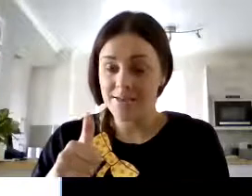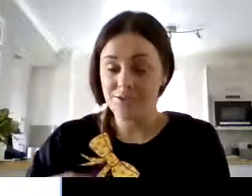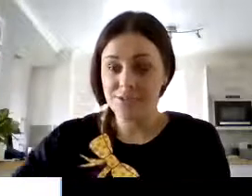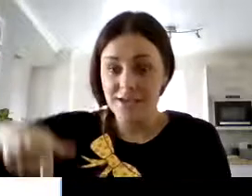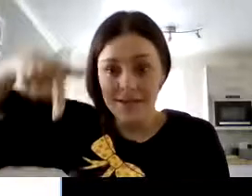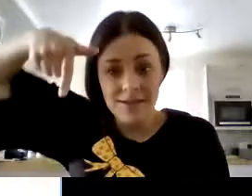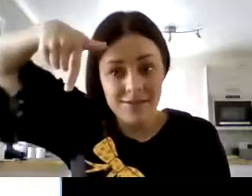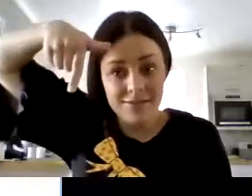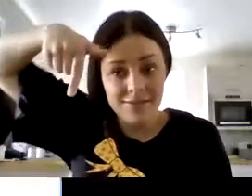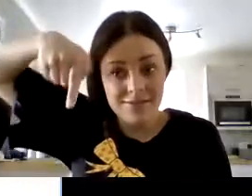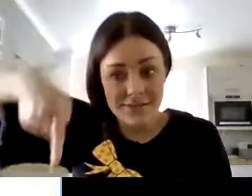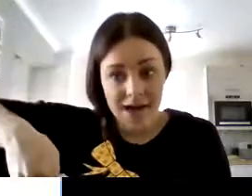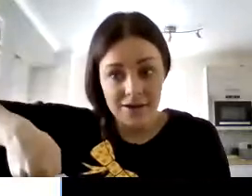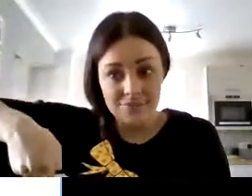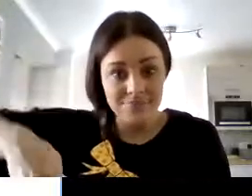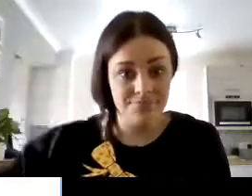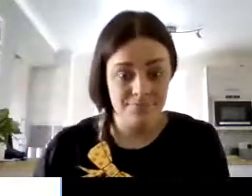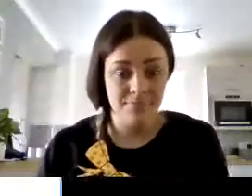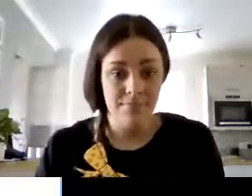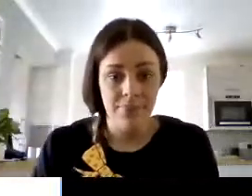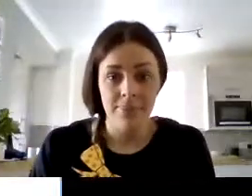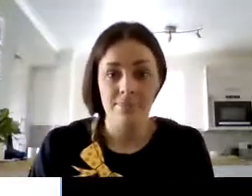Well done, your turn. Down.